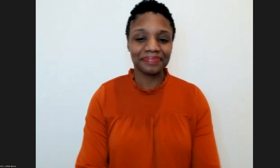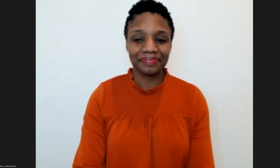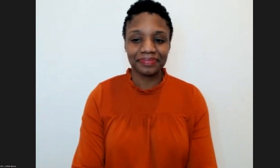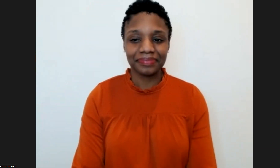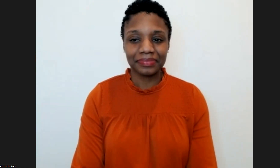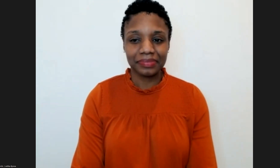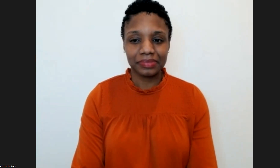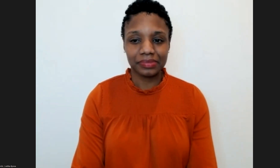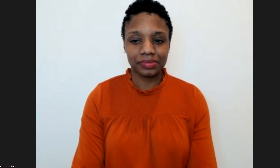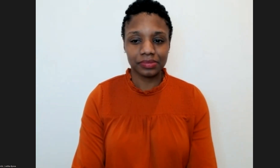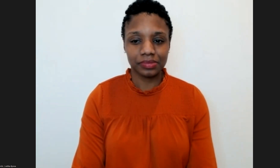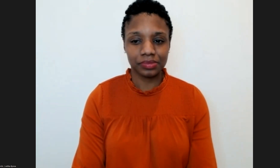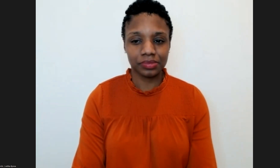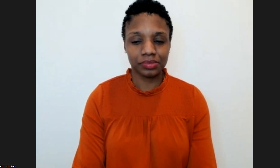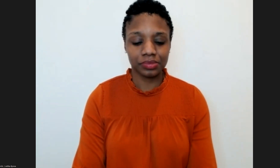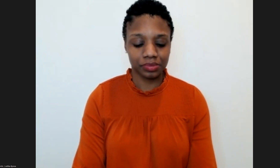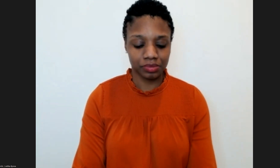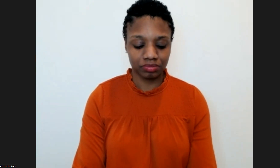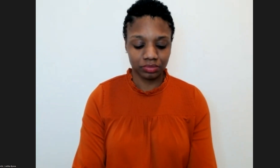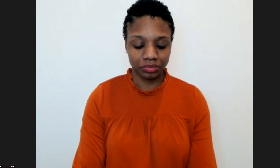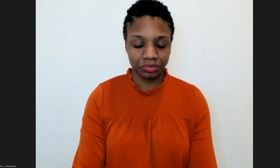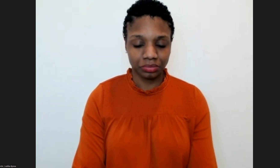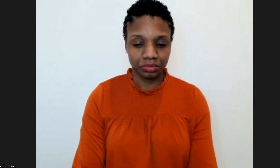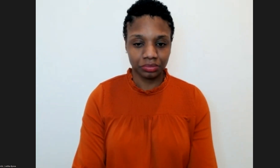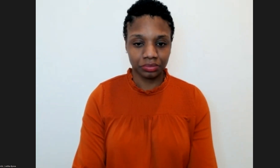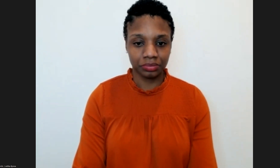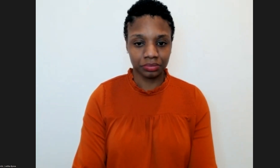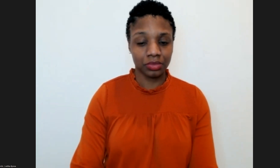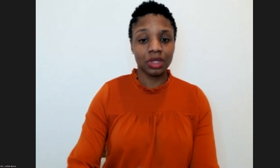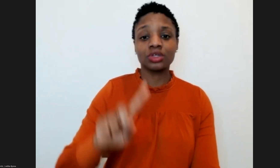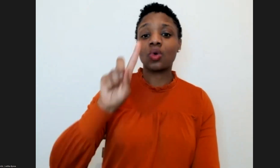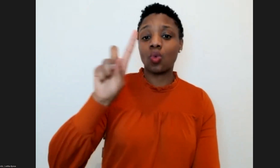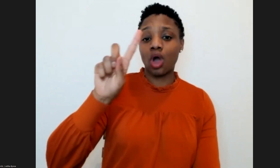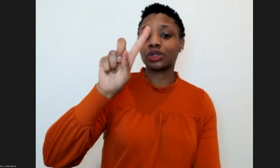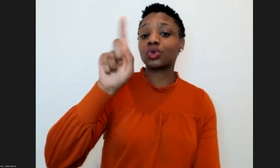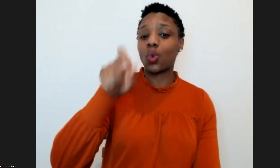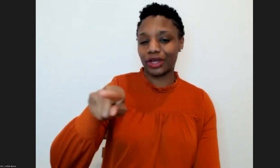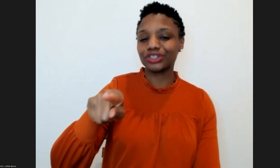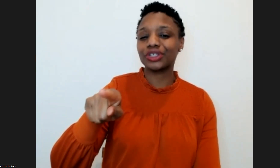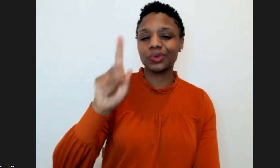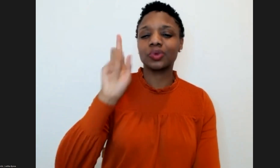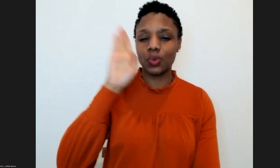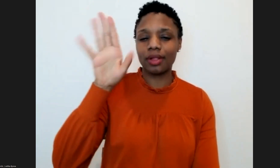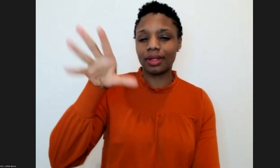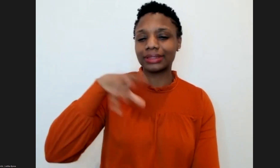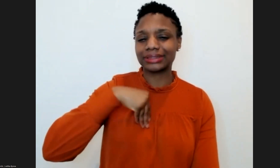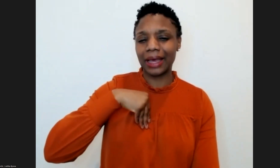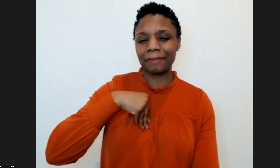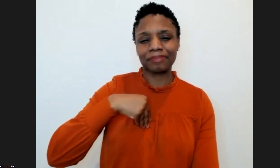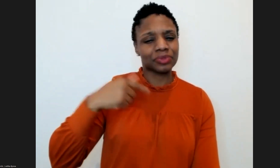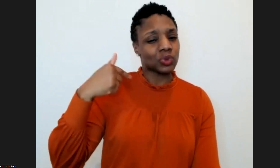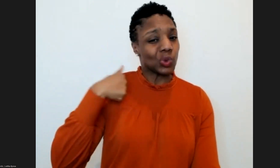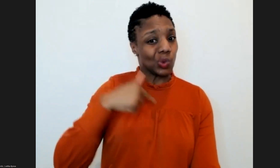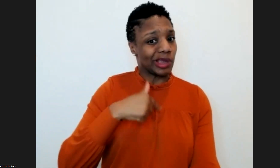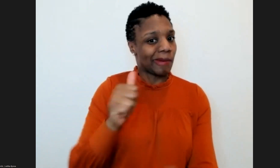I think we'll take one question from outside of the council. We are a little bit over time for